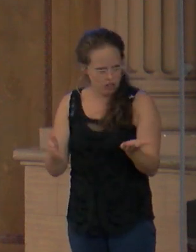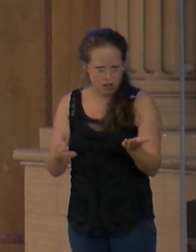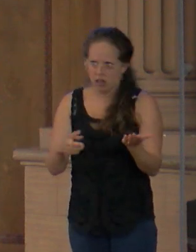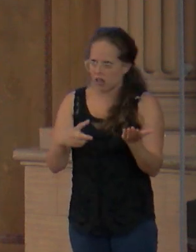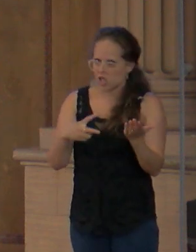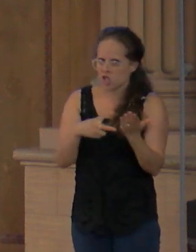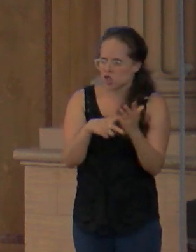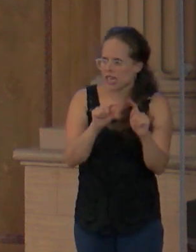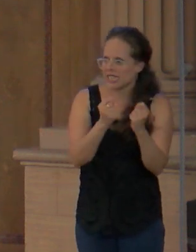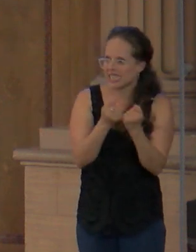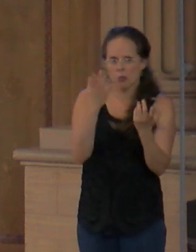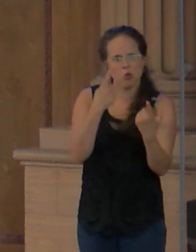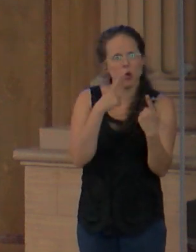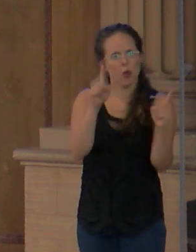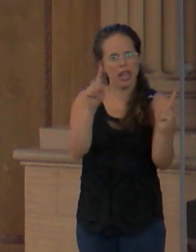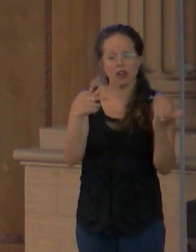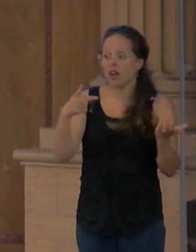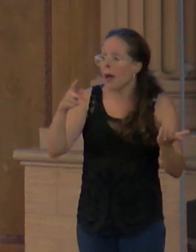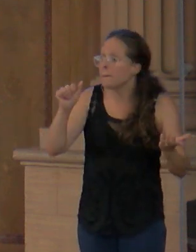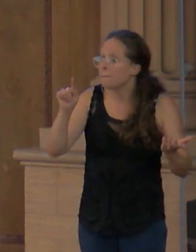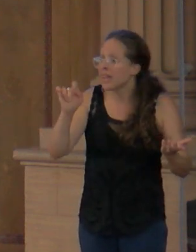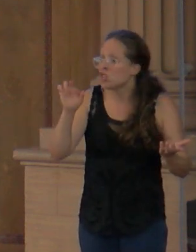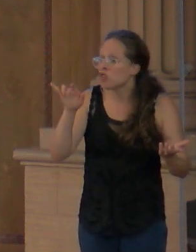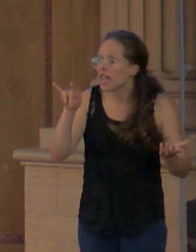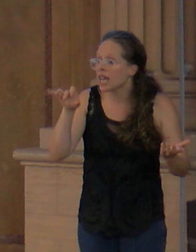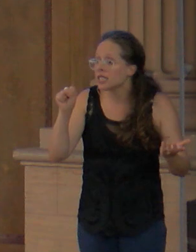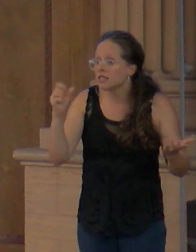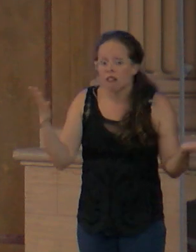cheat would win. Look at the Patriots. Like, look what happened for 2 decades.